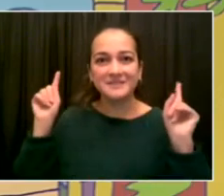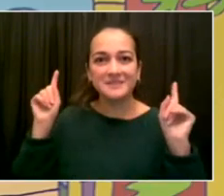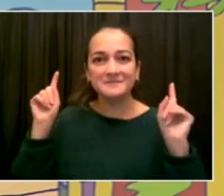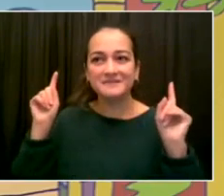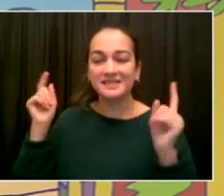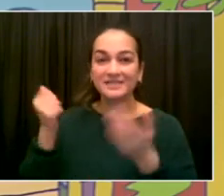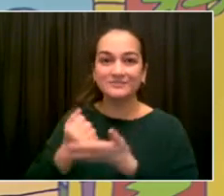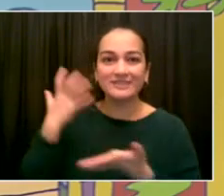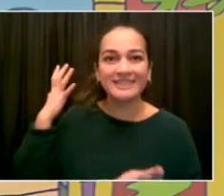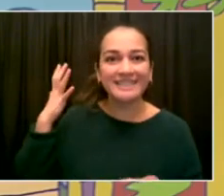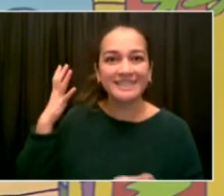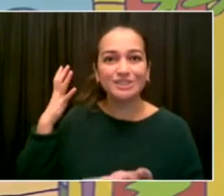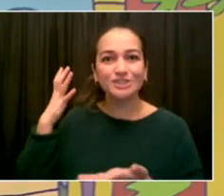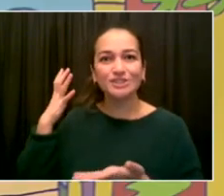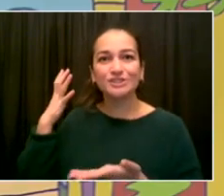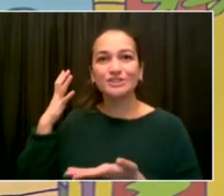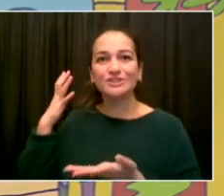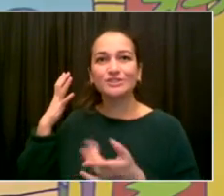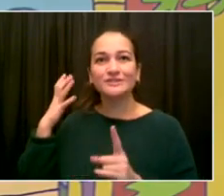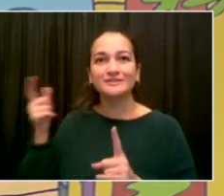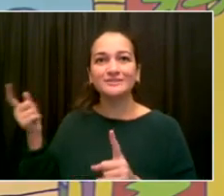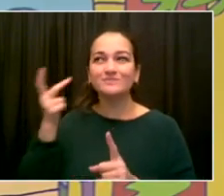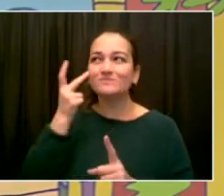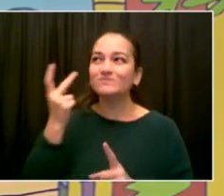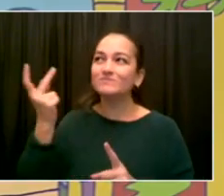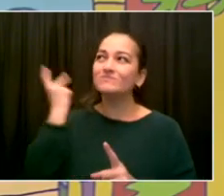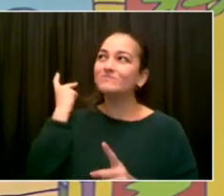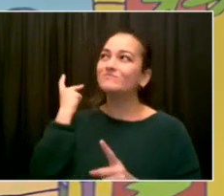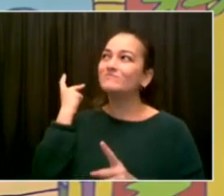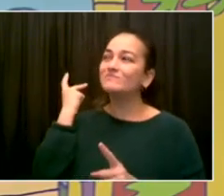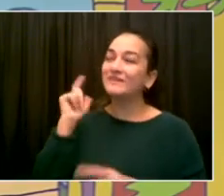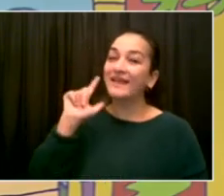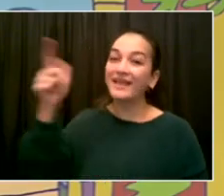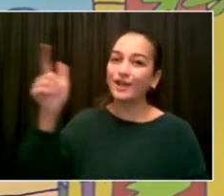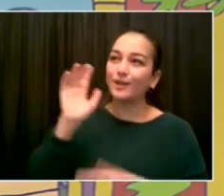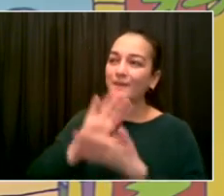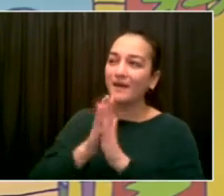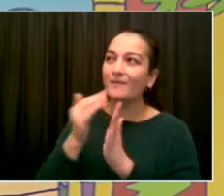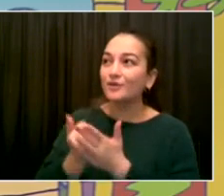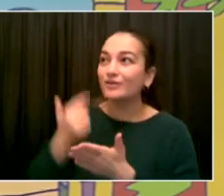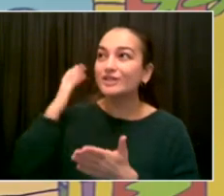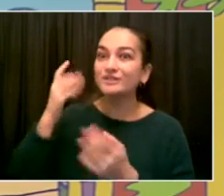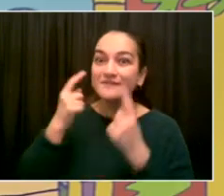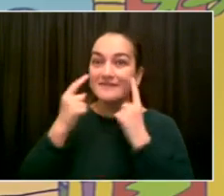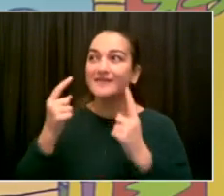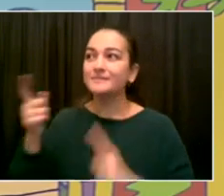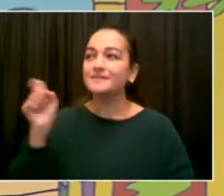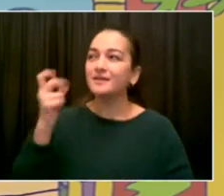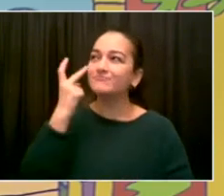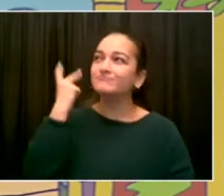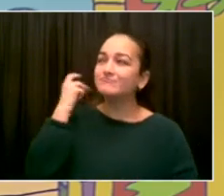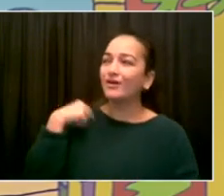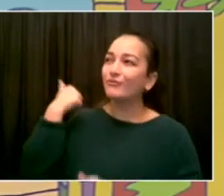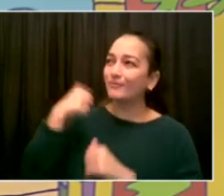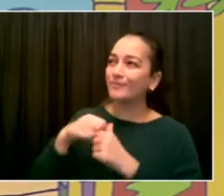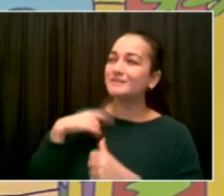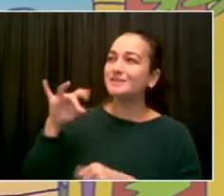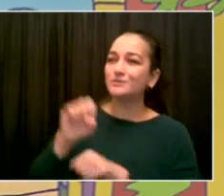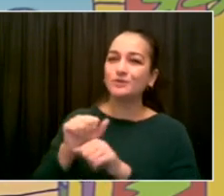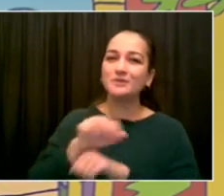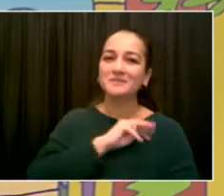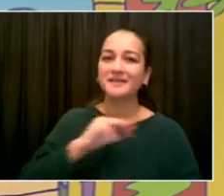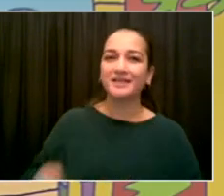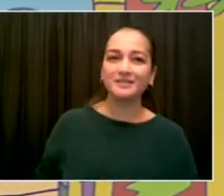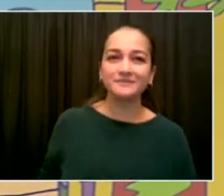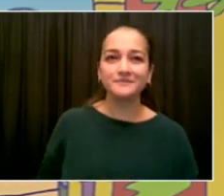in Ingersoll houses in Fort Greene, Brooklyn. He is now playing an amazing role on the stronger everyday